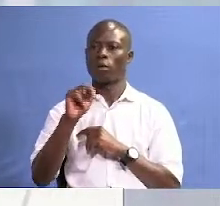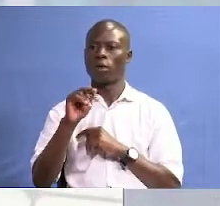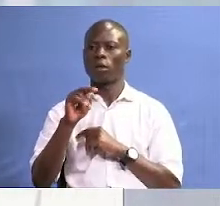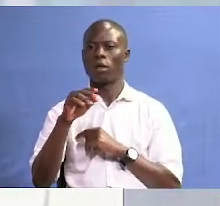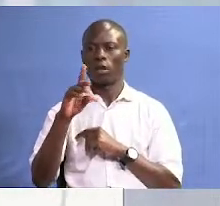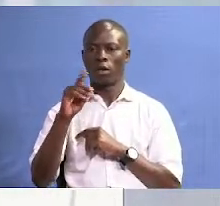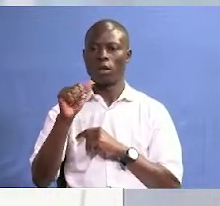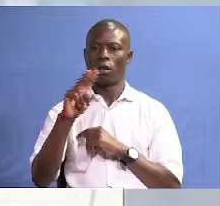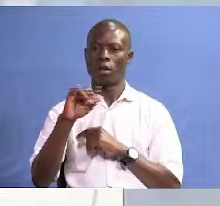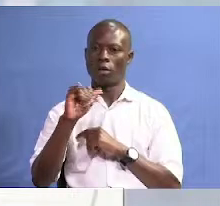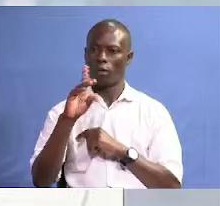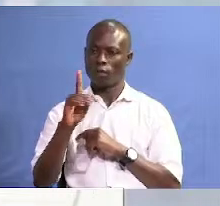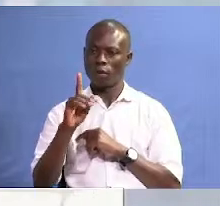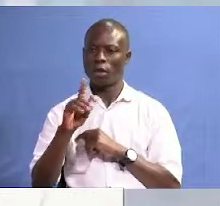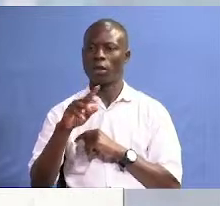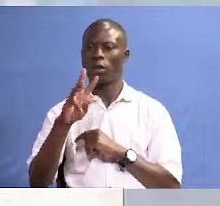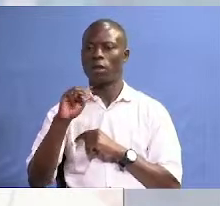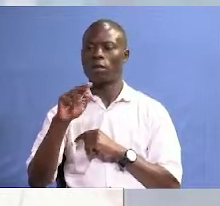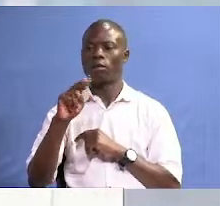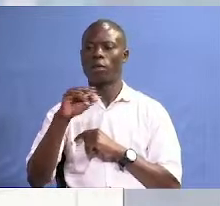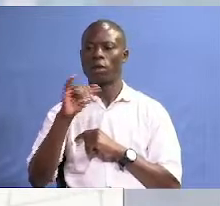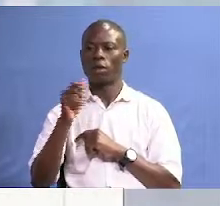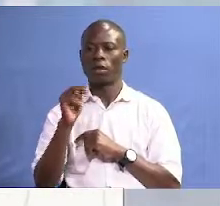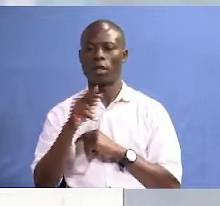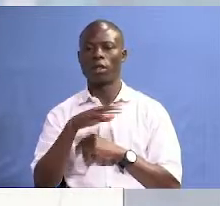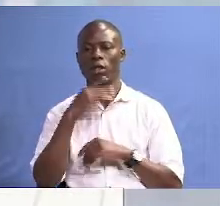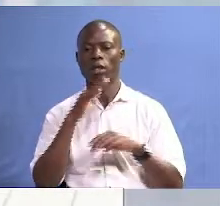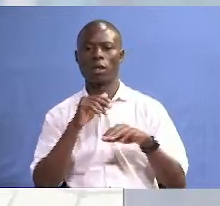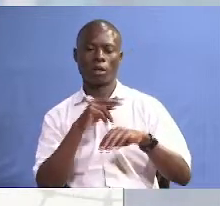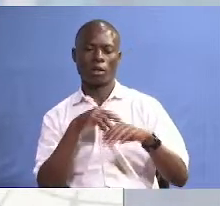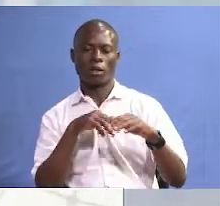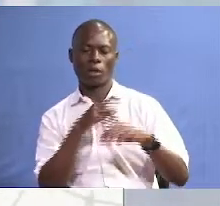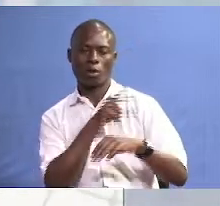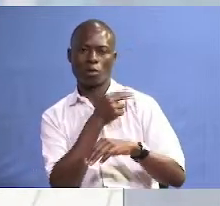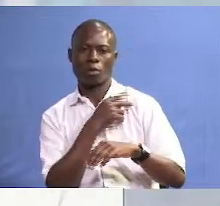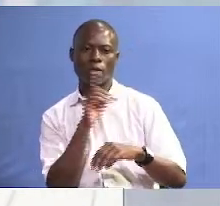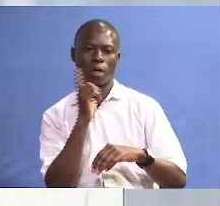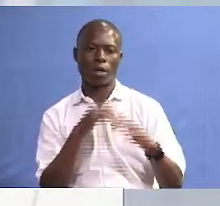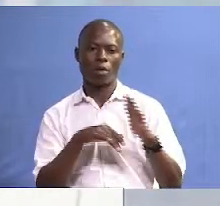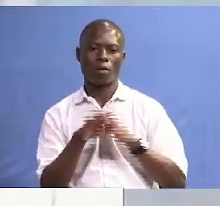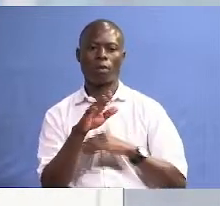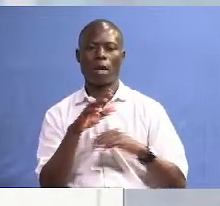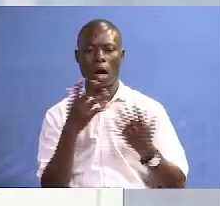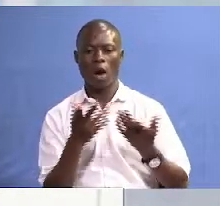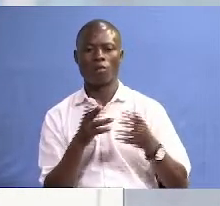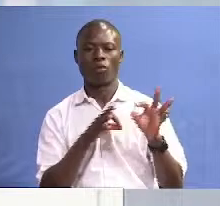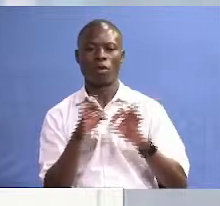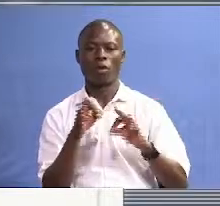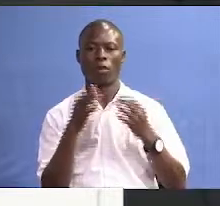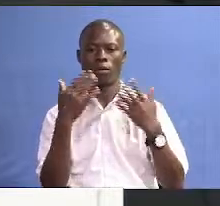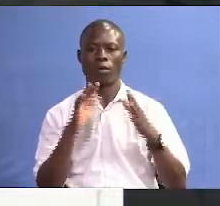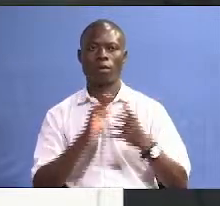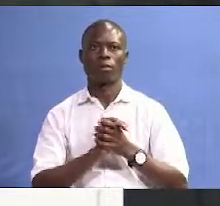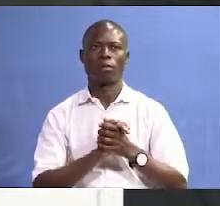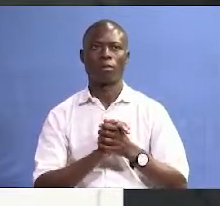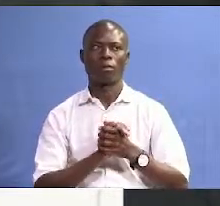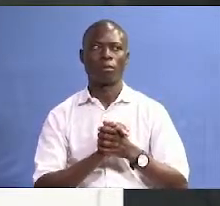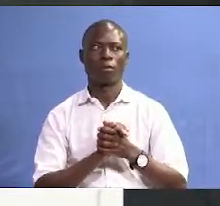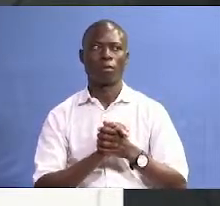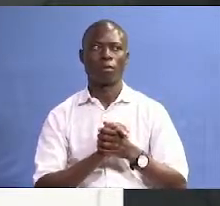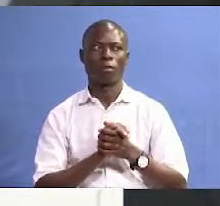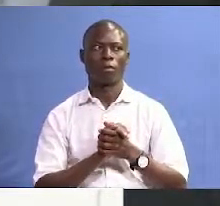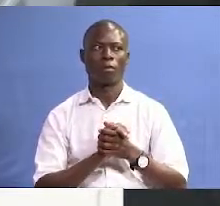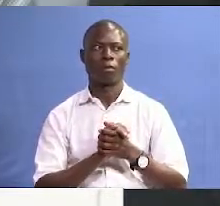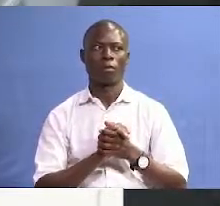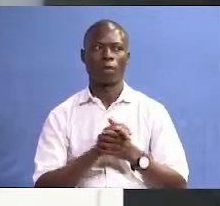yesterday while undergoing treatment in Nairobi Hospital, as James Baraka now reports. It is a dark